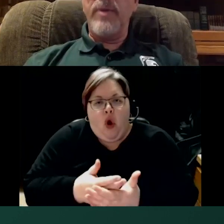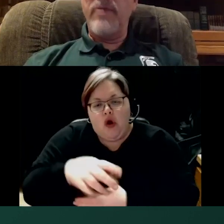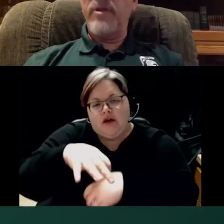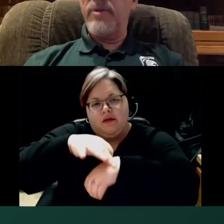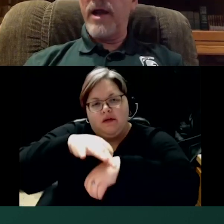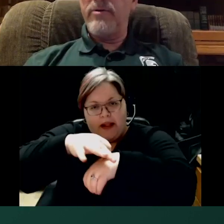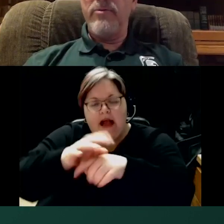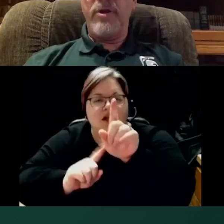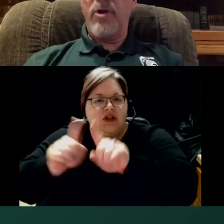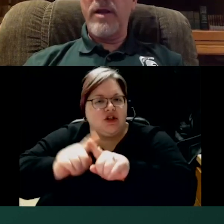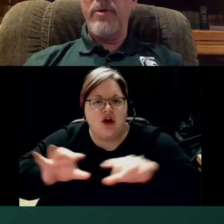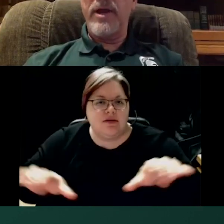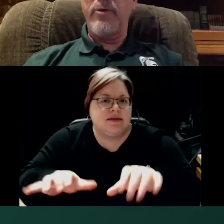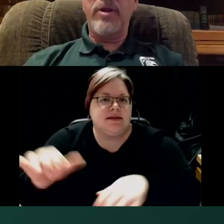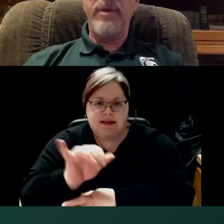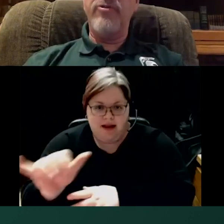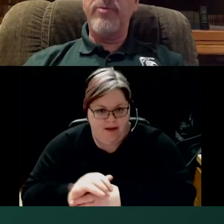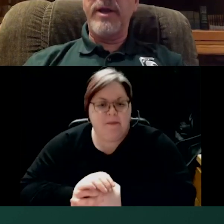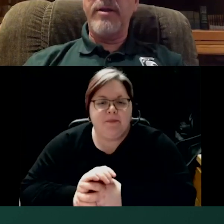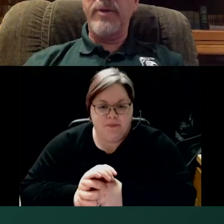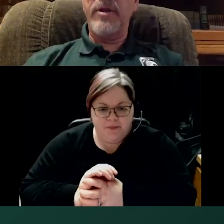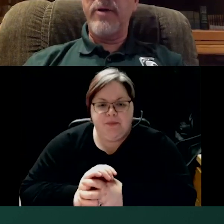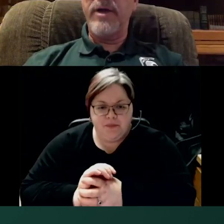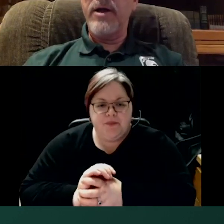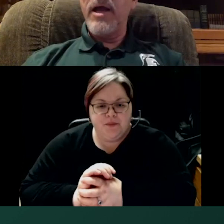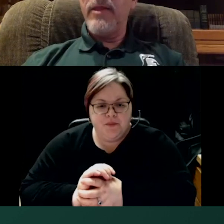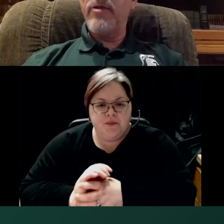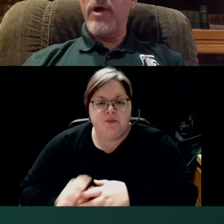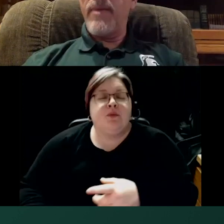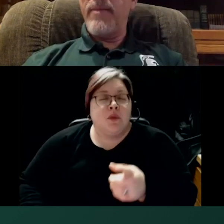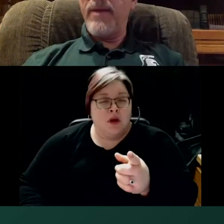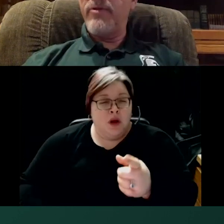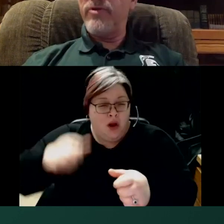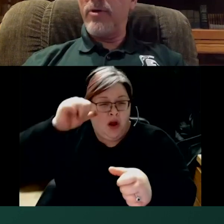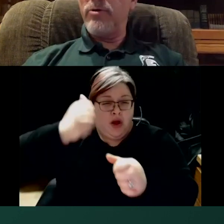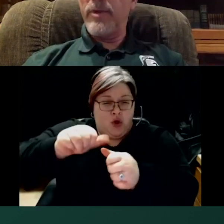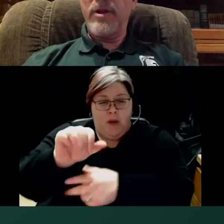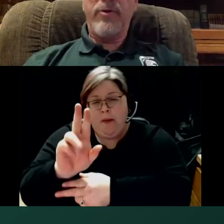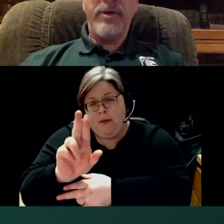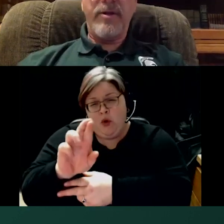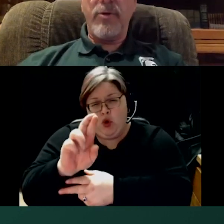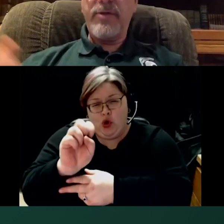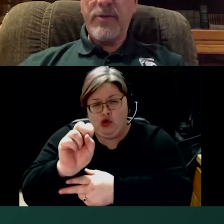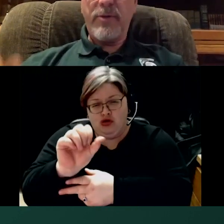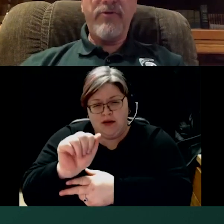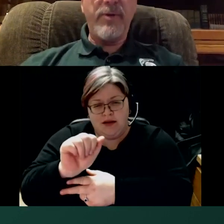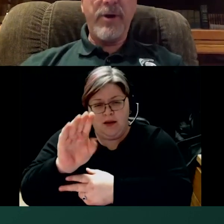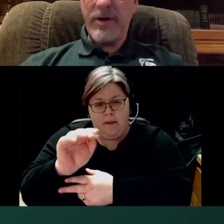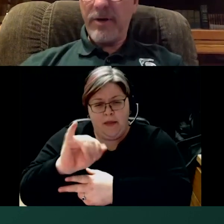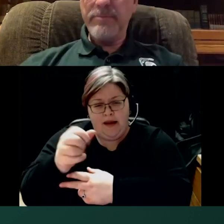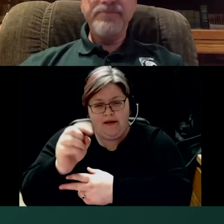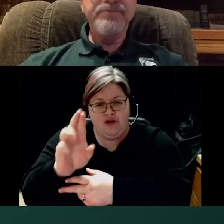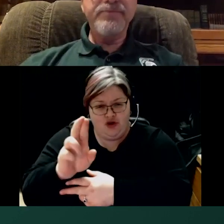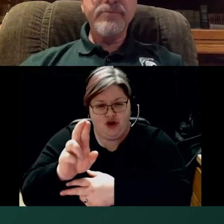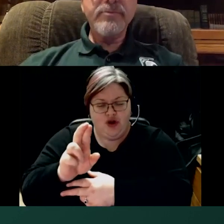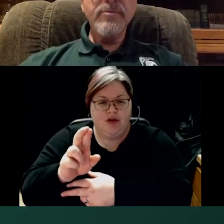north. Remember, I just was talking about that. Ursa Major plays in this area. That's why my maps usually go to the south, because that's where I think where the fun part